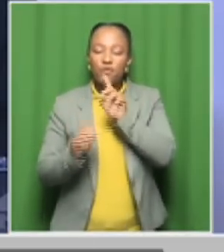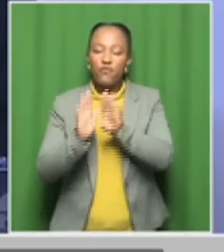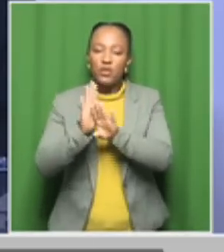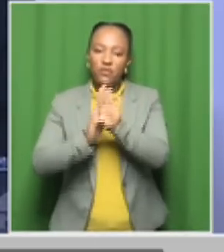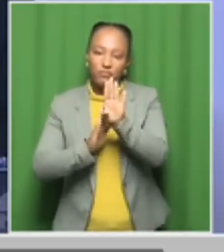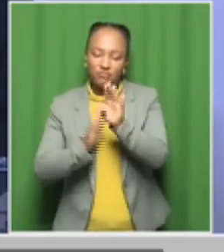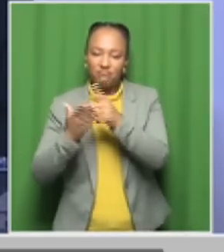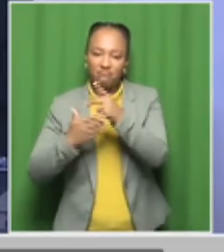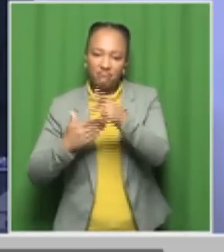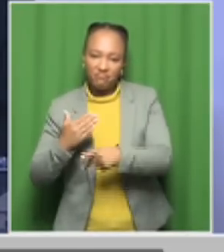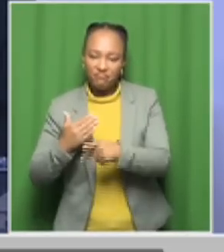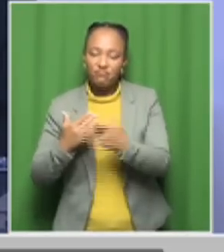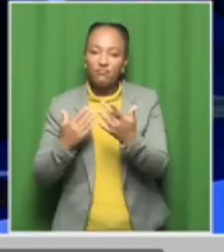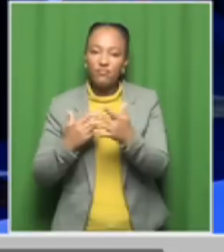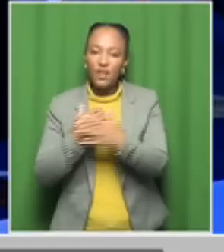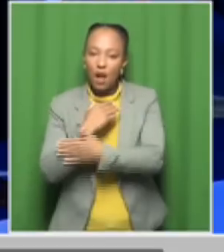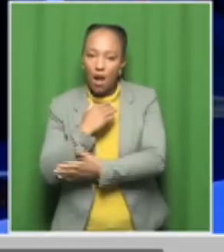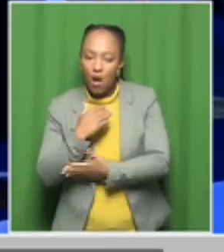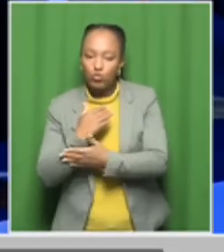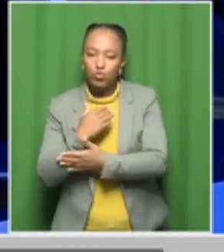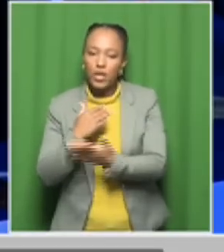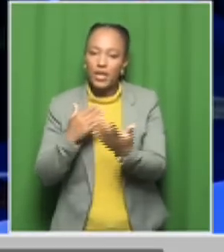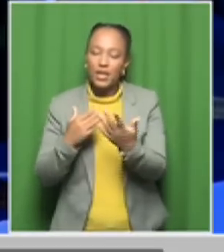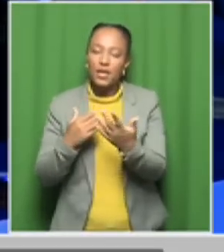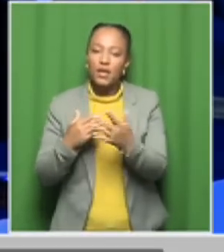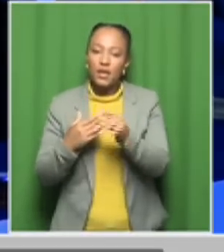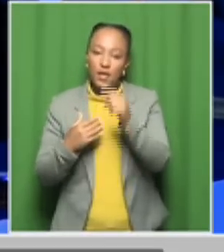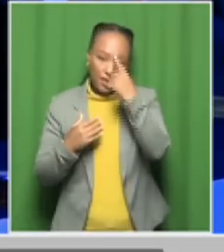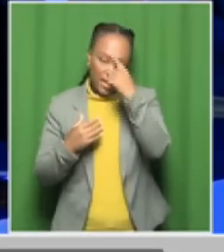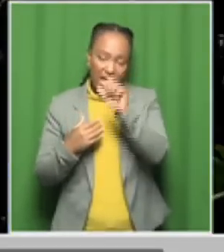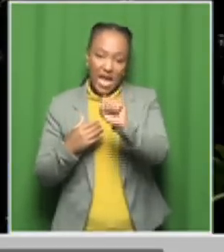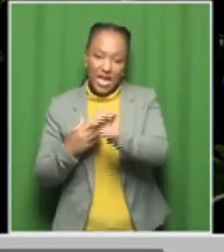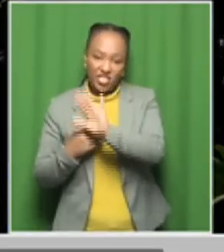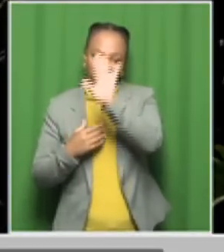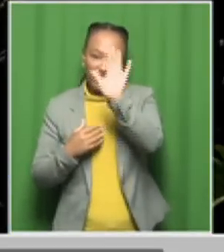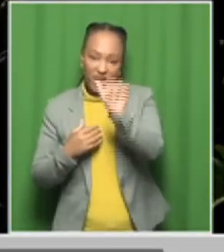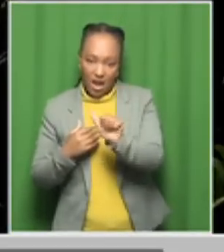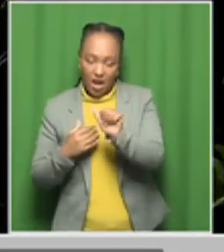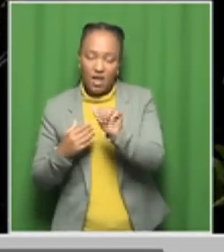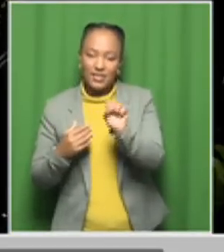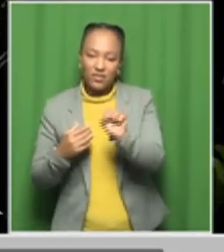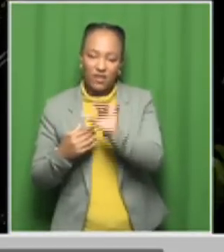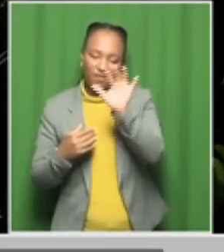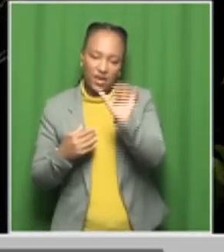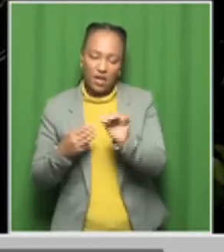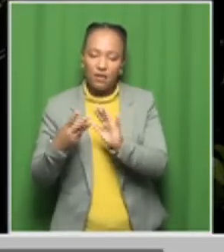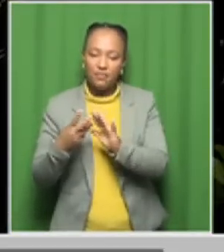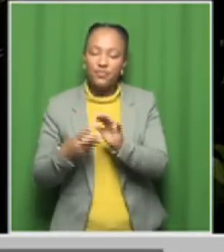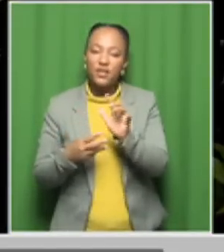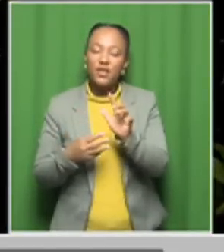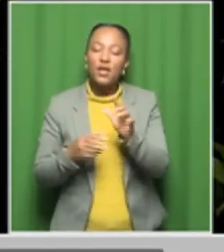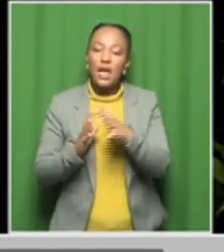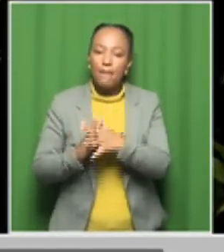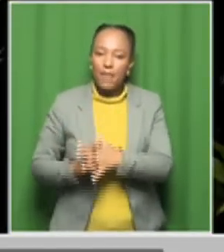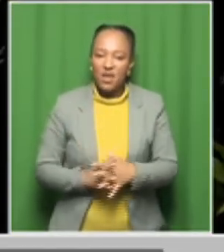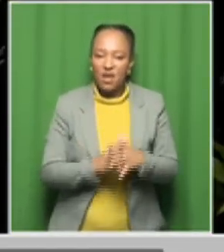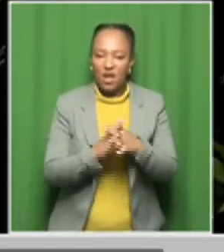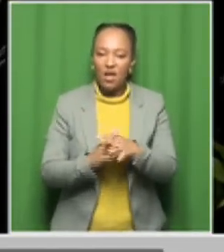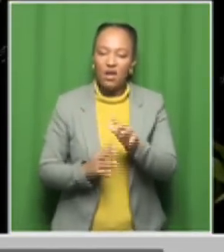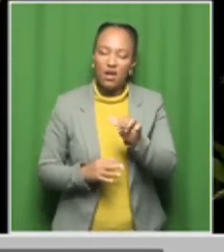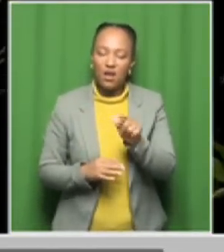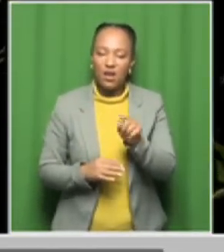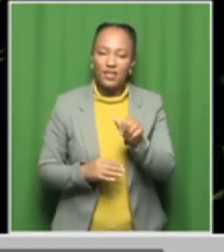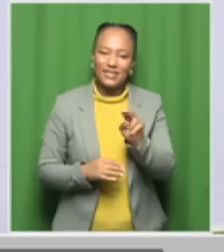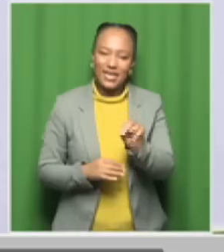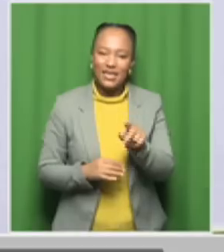in countries in Africa, in Asia, and also in Latin America. So this is an example of that shows